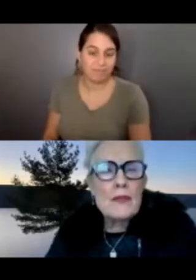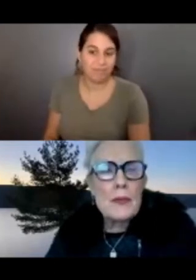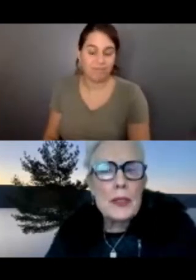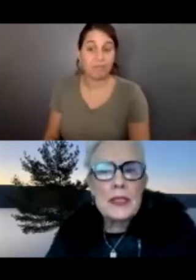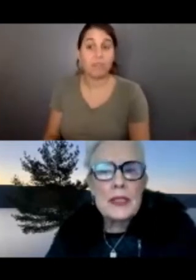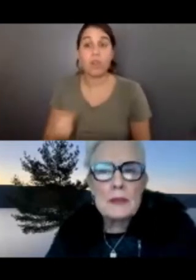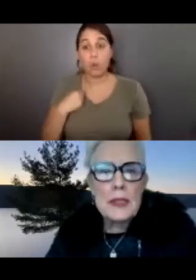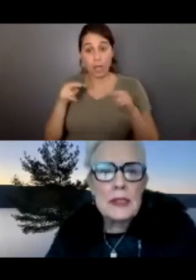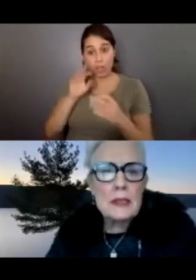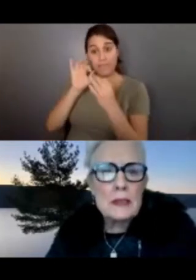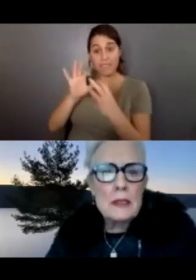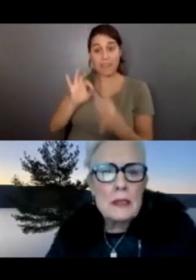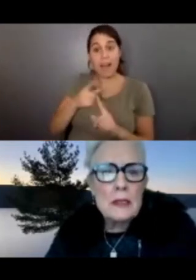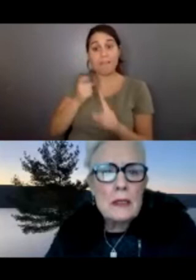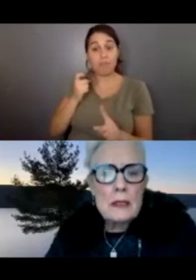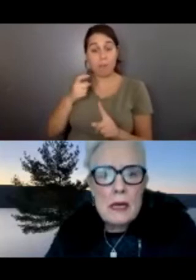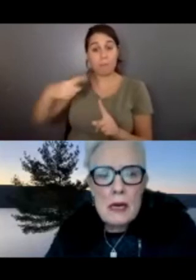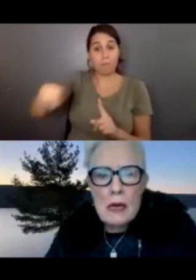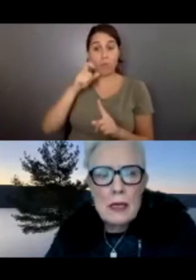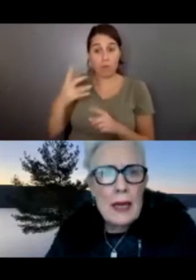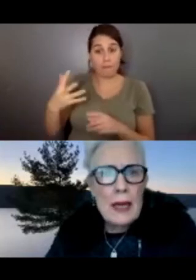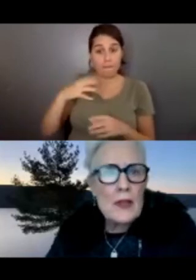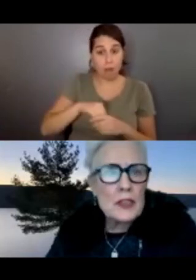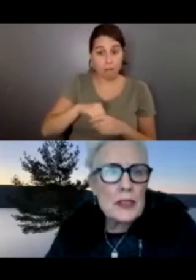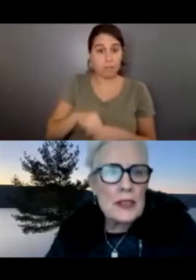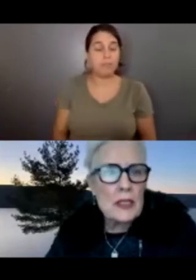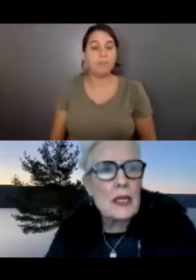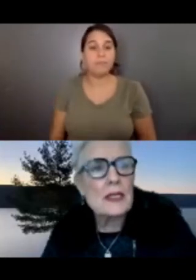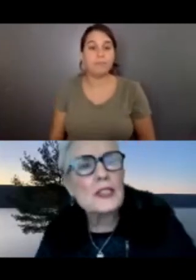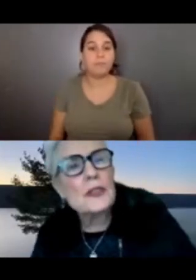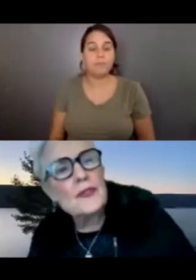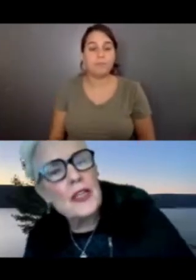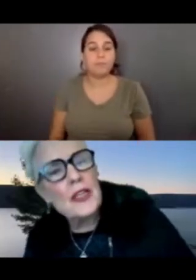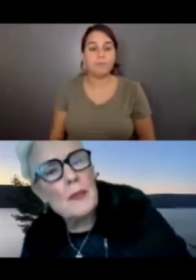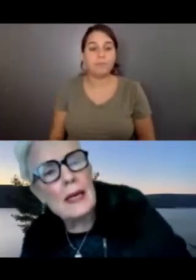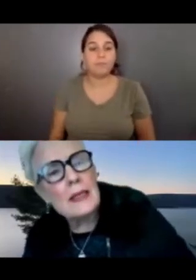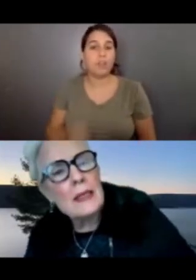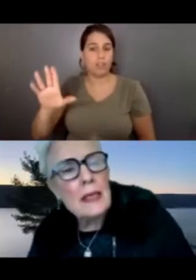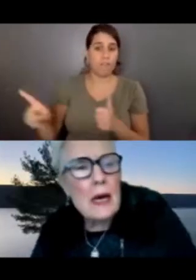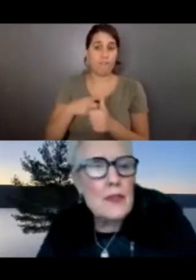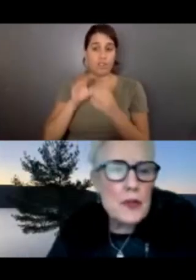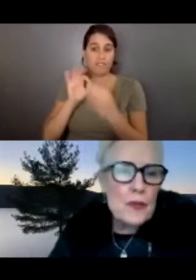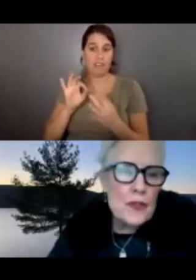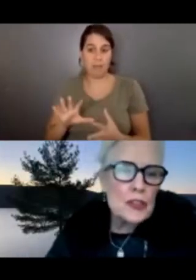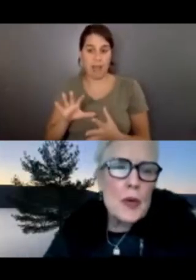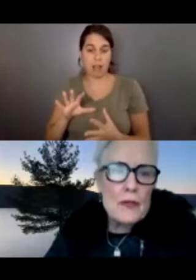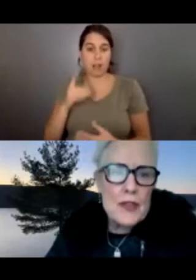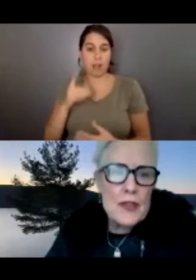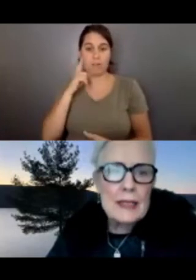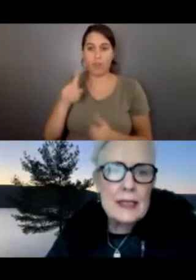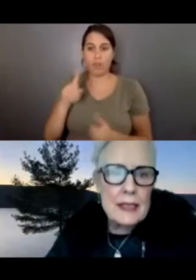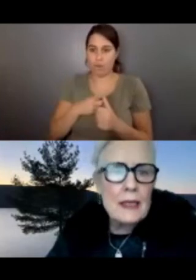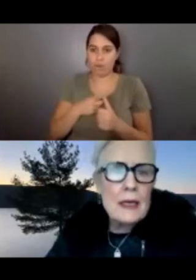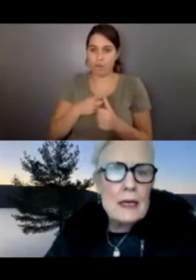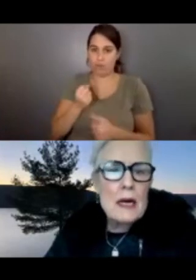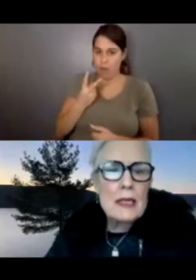feedback from the participants. And this was their initial feedback of the first 12 that I